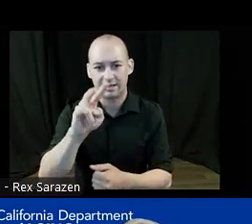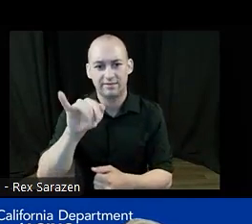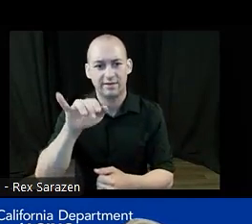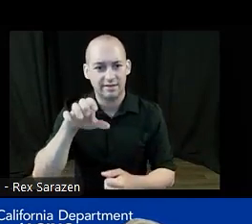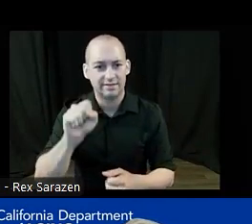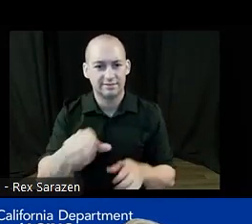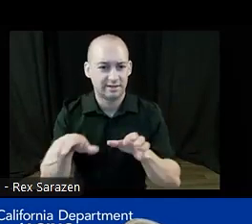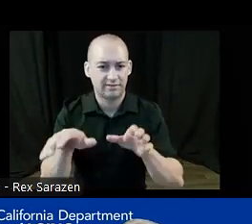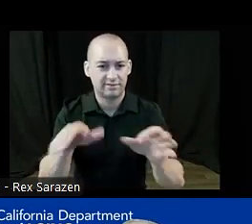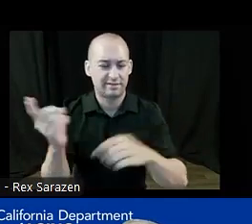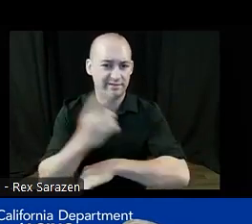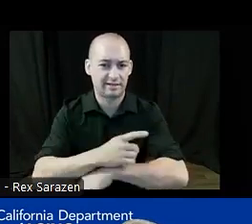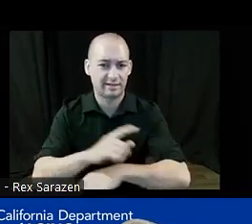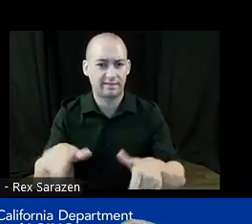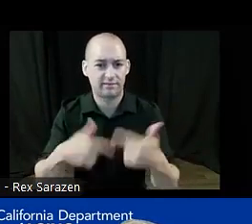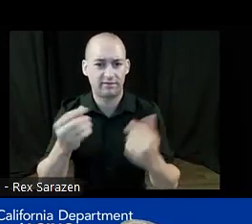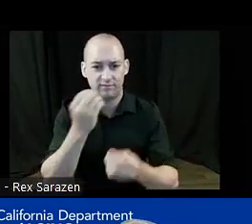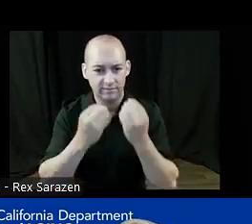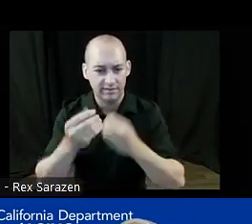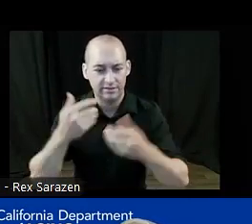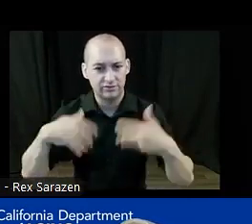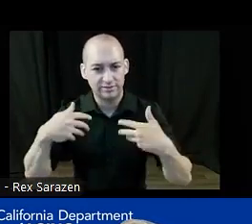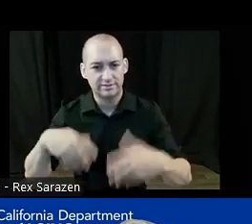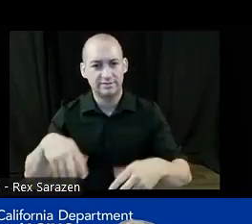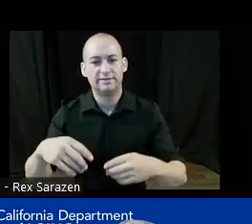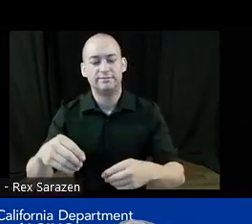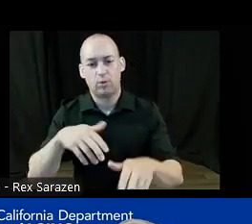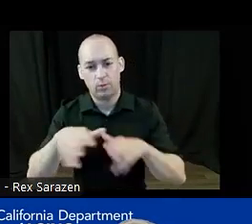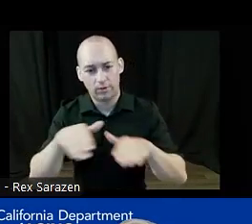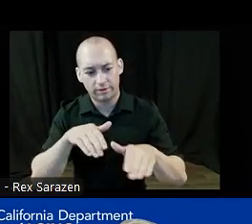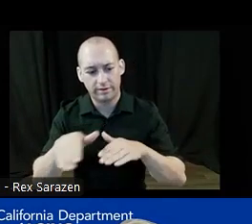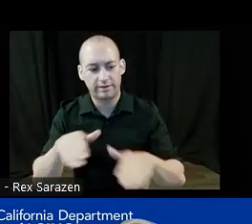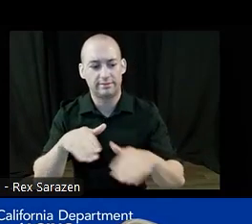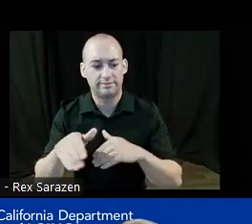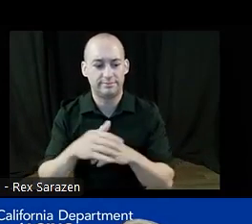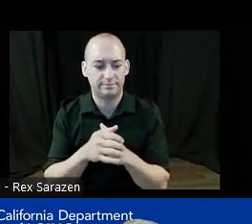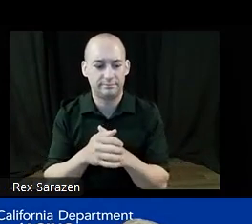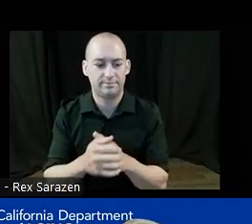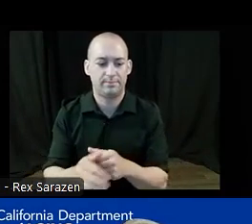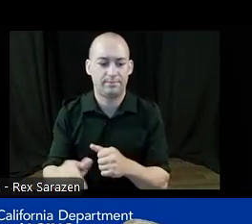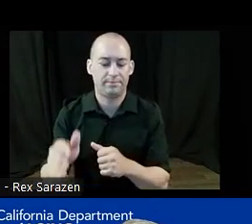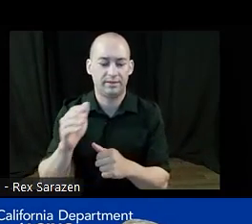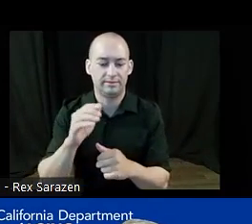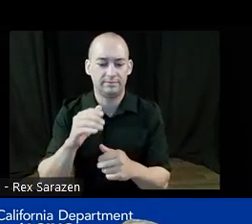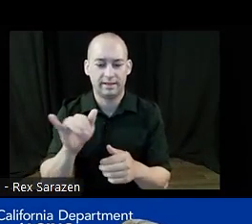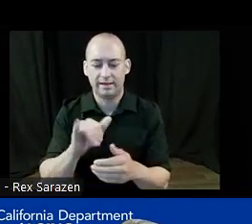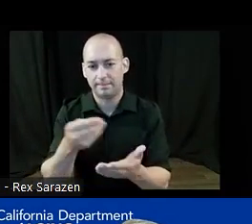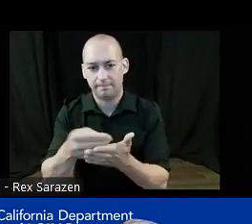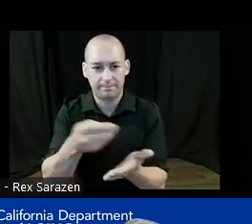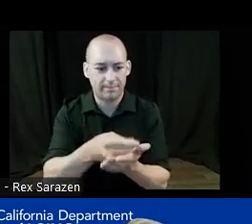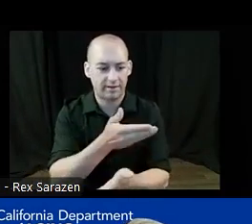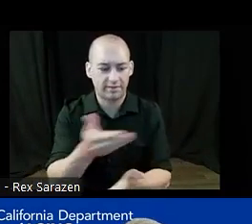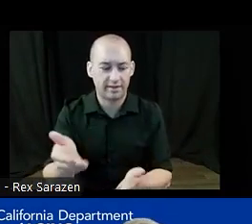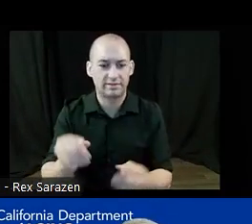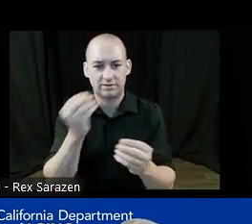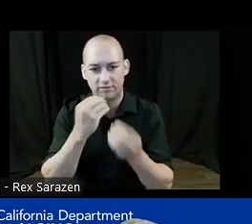bathing, dressing, eating, walking, but also with the instrumental activities of daily living, such as shopping or meal